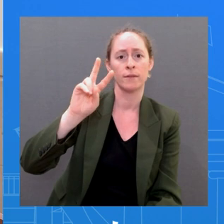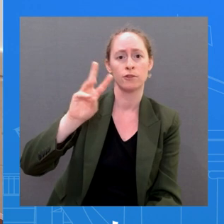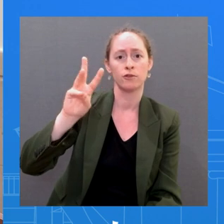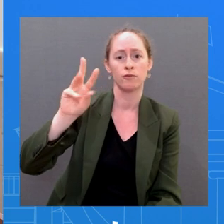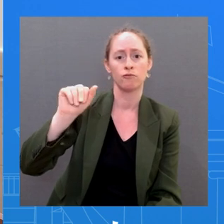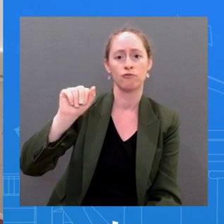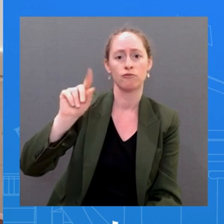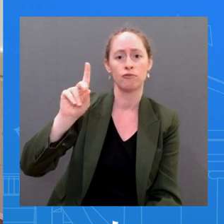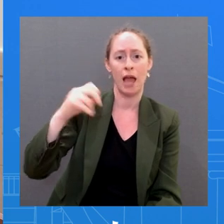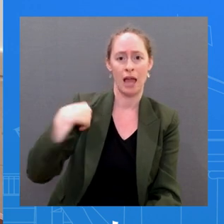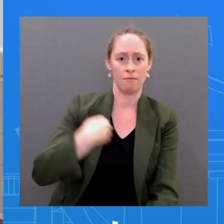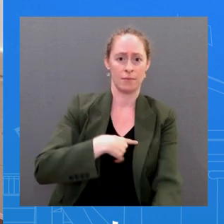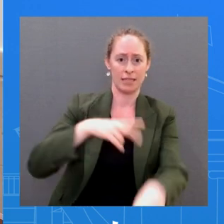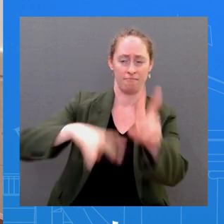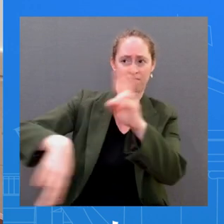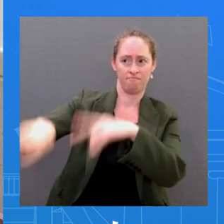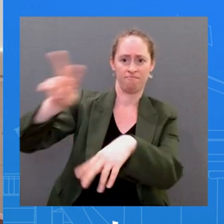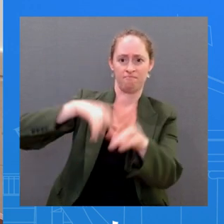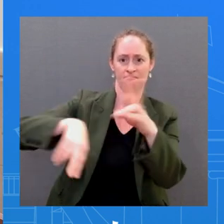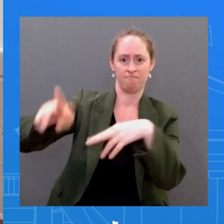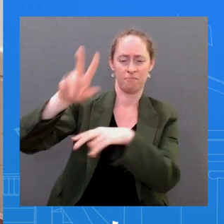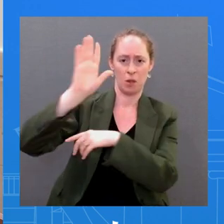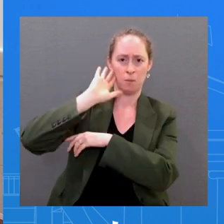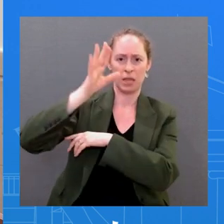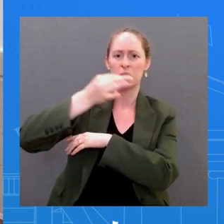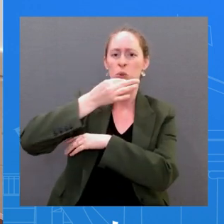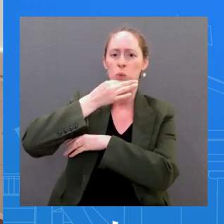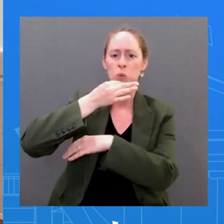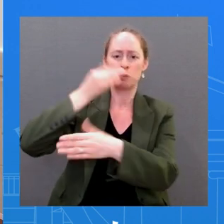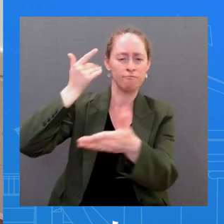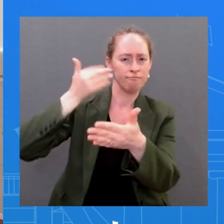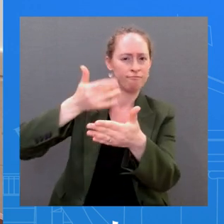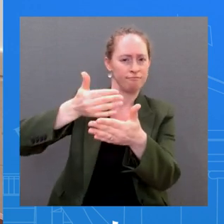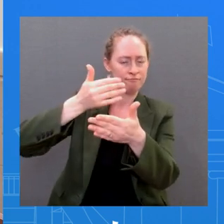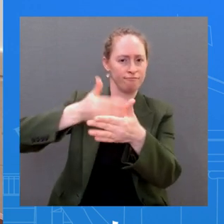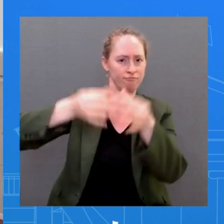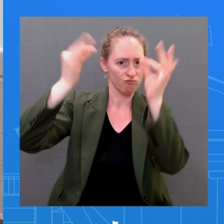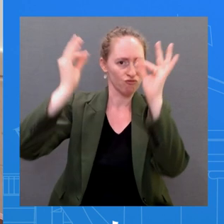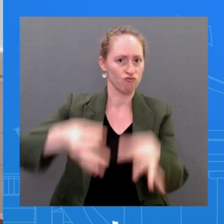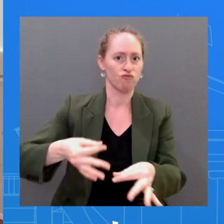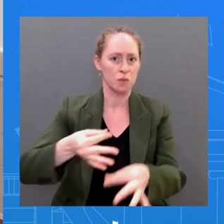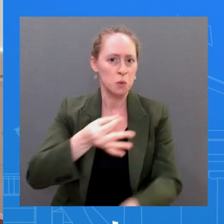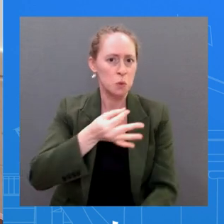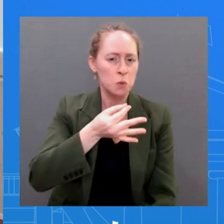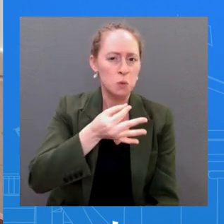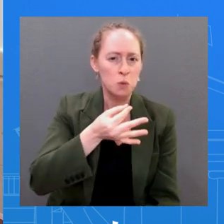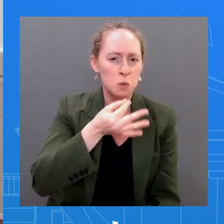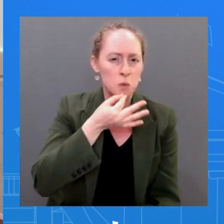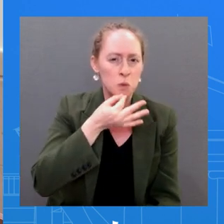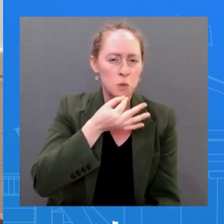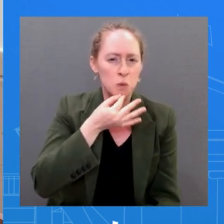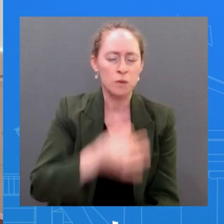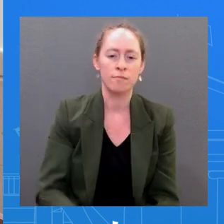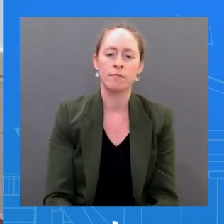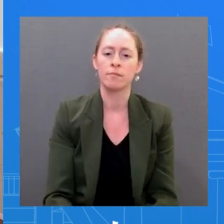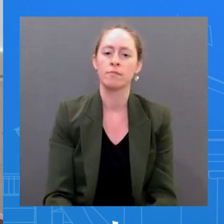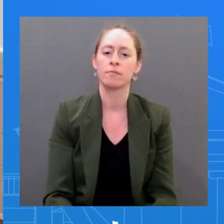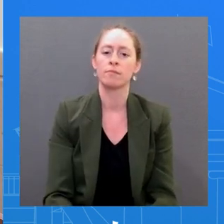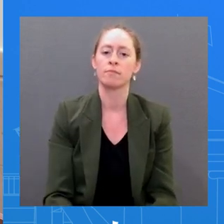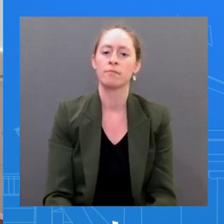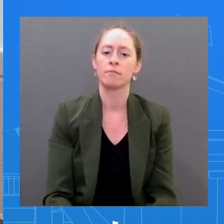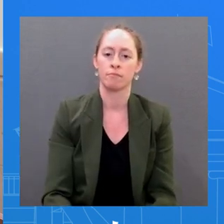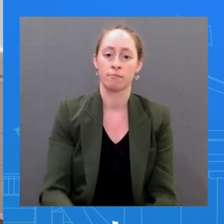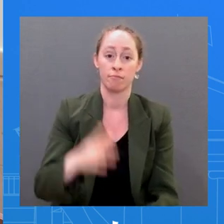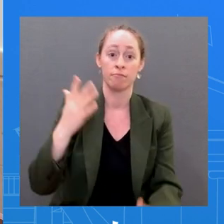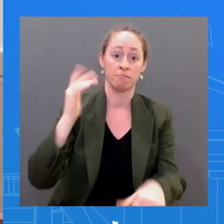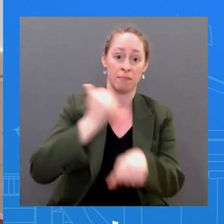decision on Roe v. Wade, and based on, of course, that leaked draft report, it appears as though the court is poised to overturn Roe